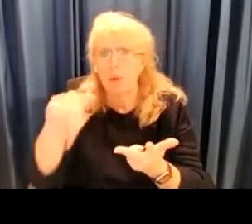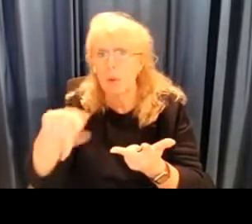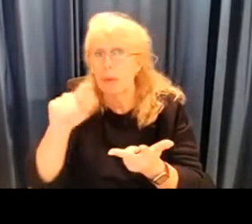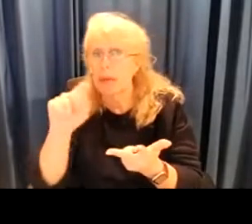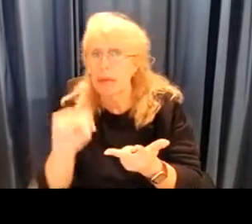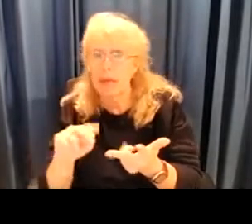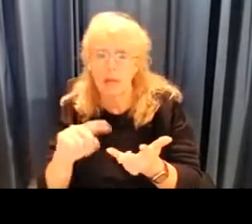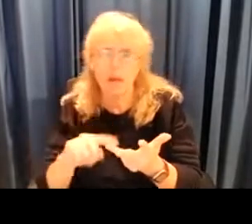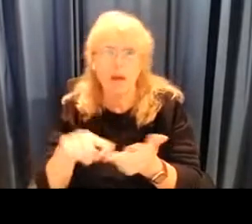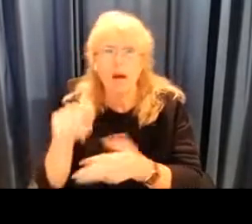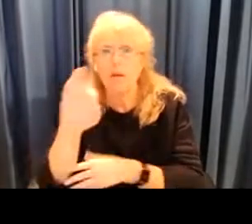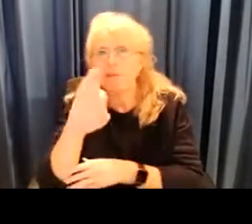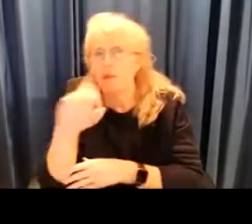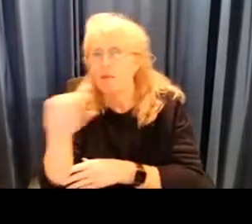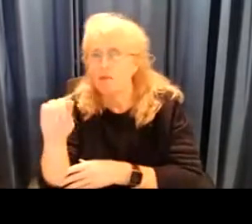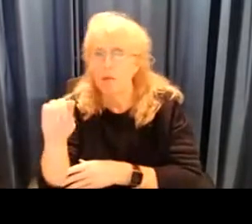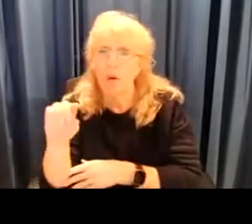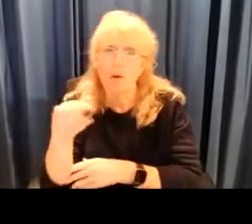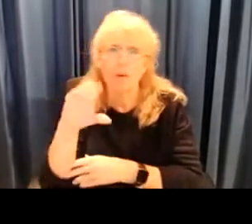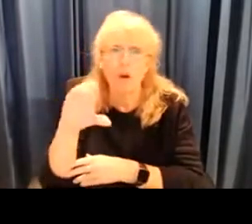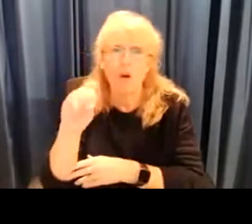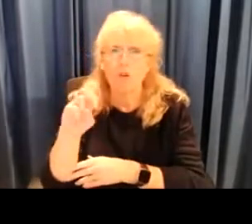then about half of Hillsborough.